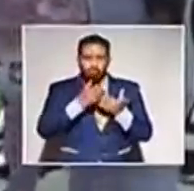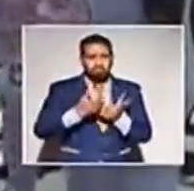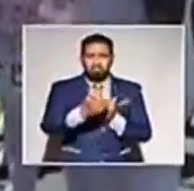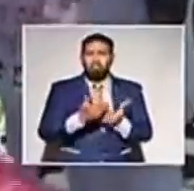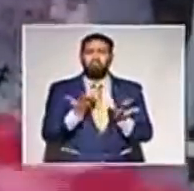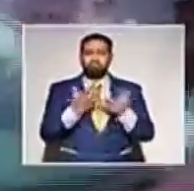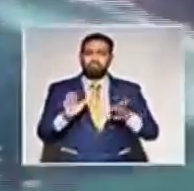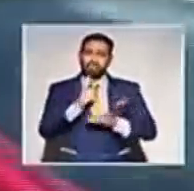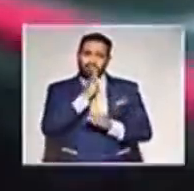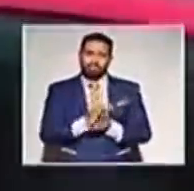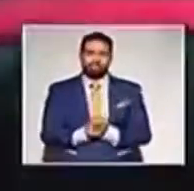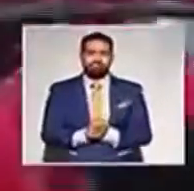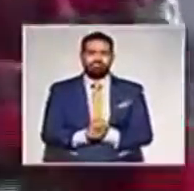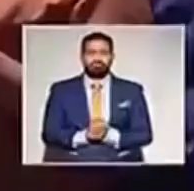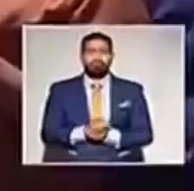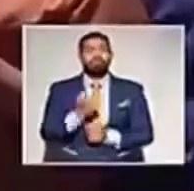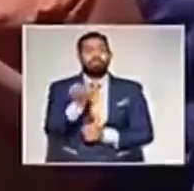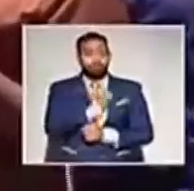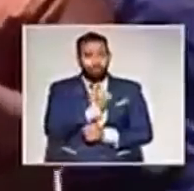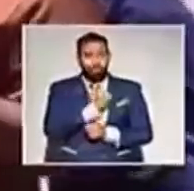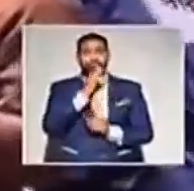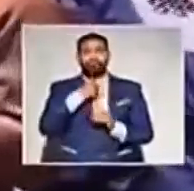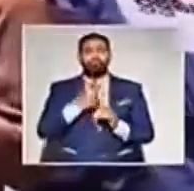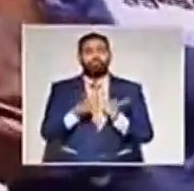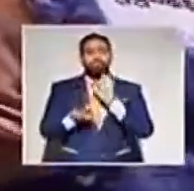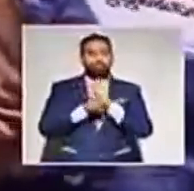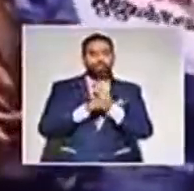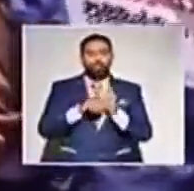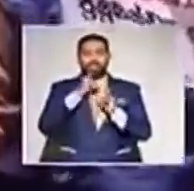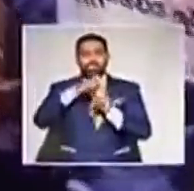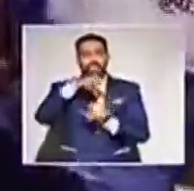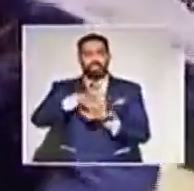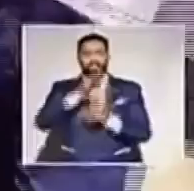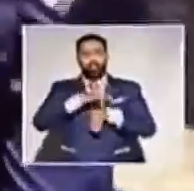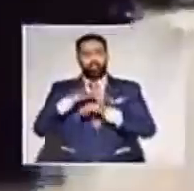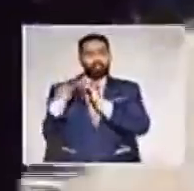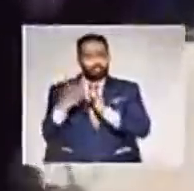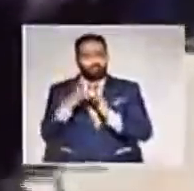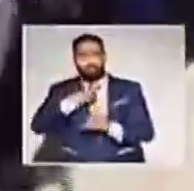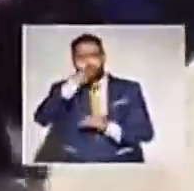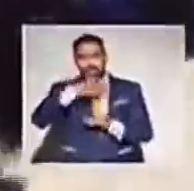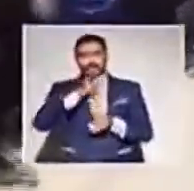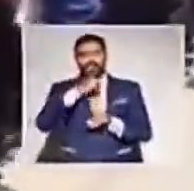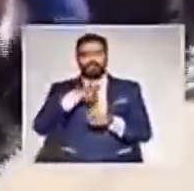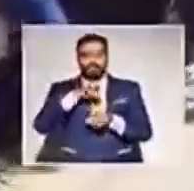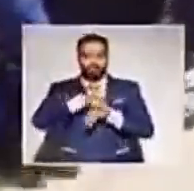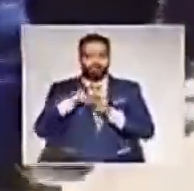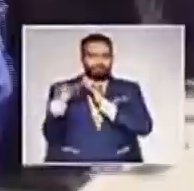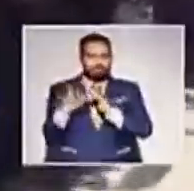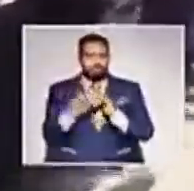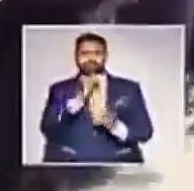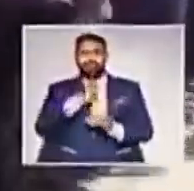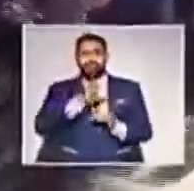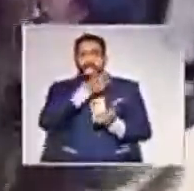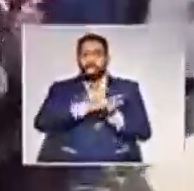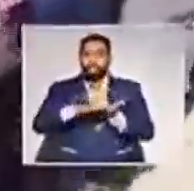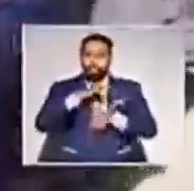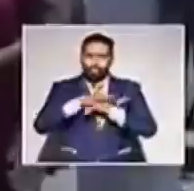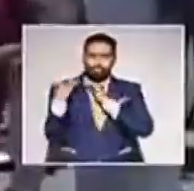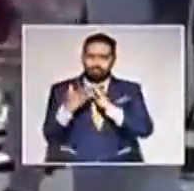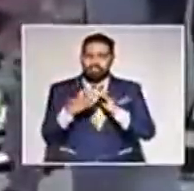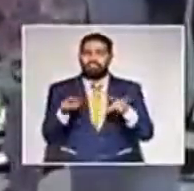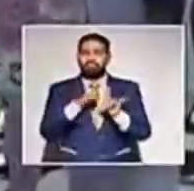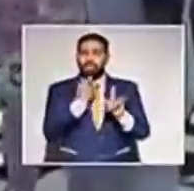Doctors from the Monaragala District Hospital, Matra General Hospital, Hambantota District Hospital and Karapite Teaching Hospital were among those